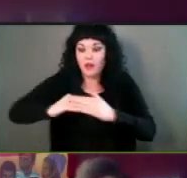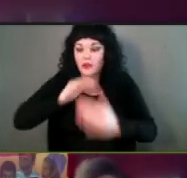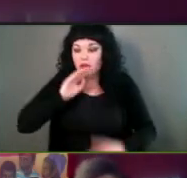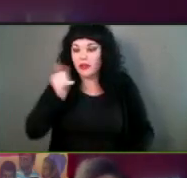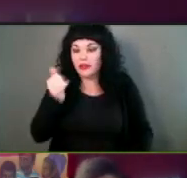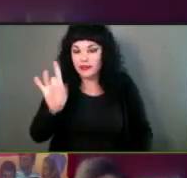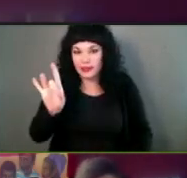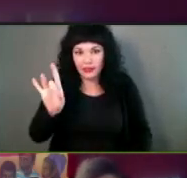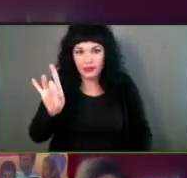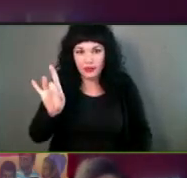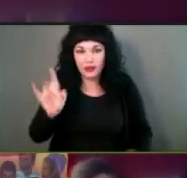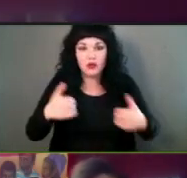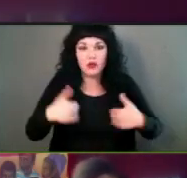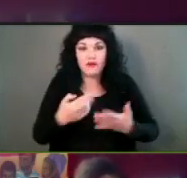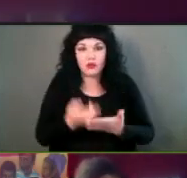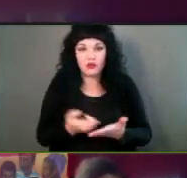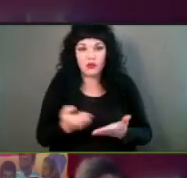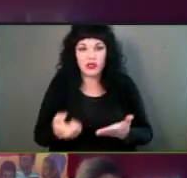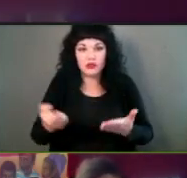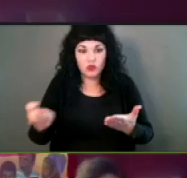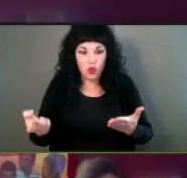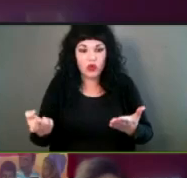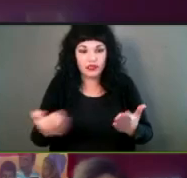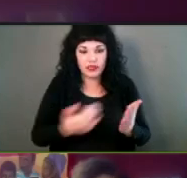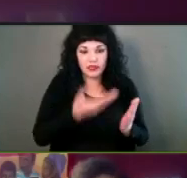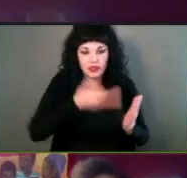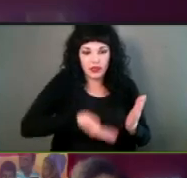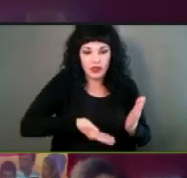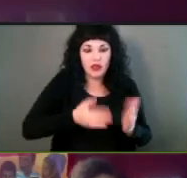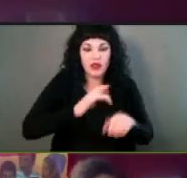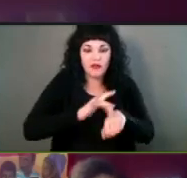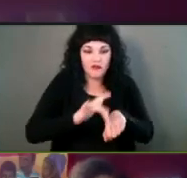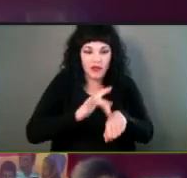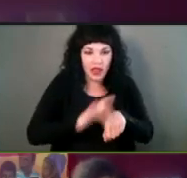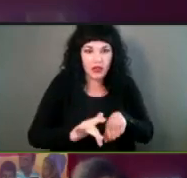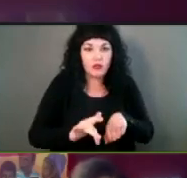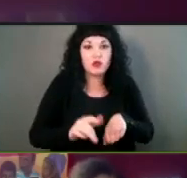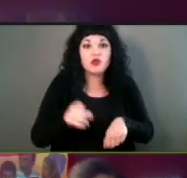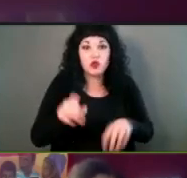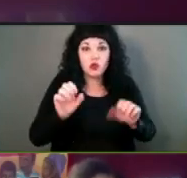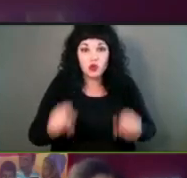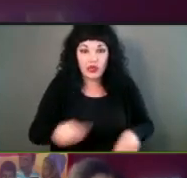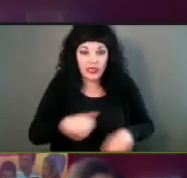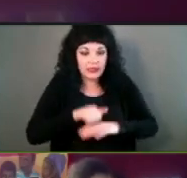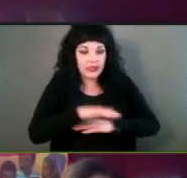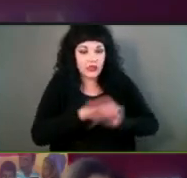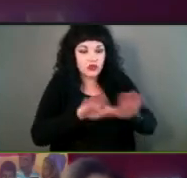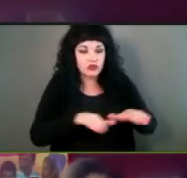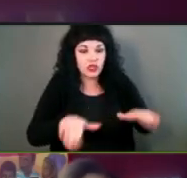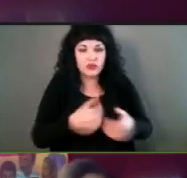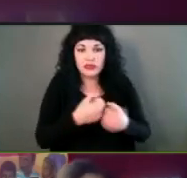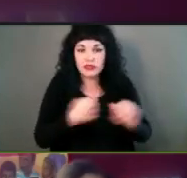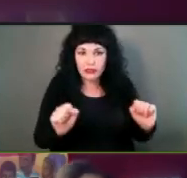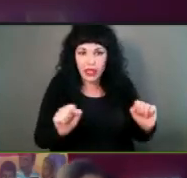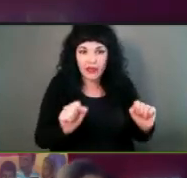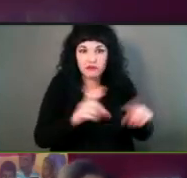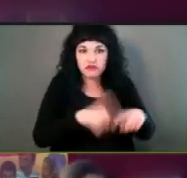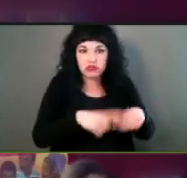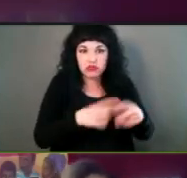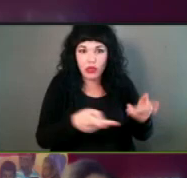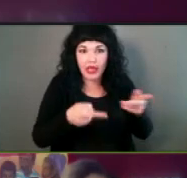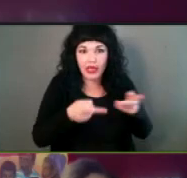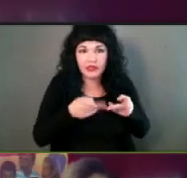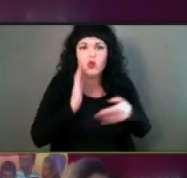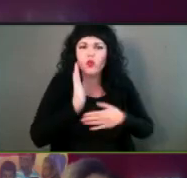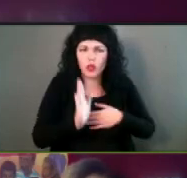your children to places where people have been planned for, and there's health and a lot of safety that's part of that. And we'll be getting that out. I also want to let